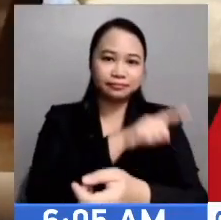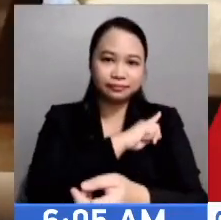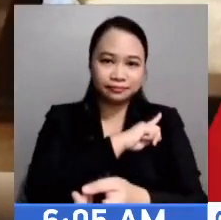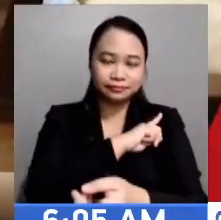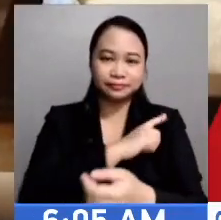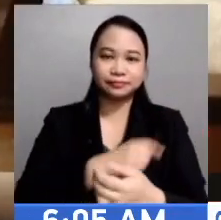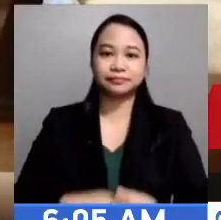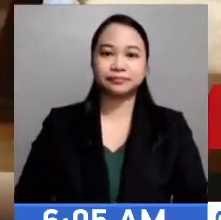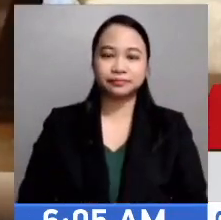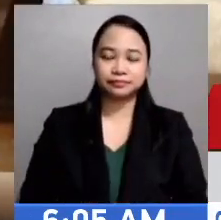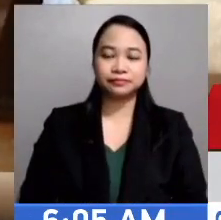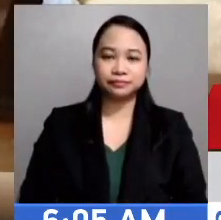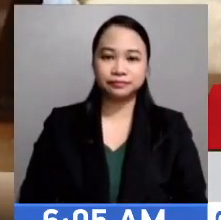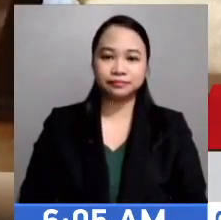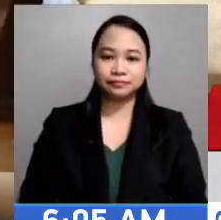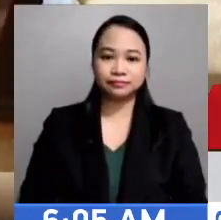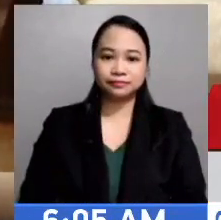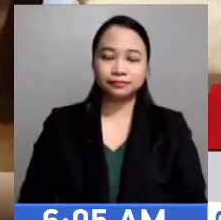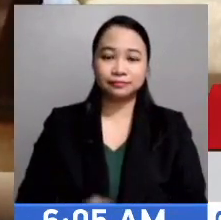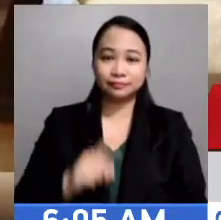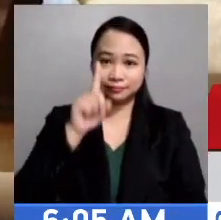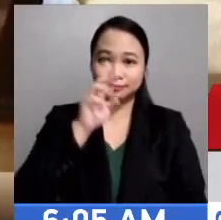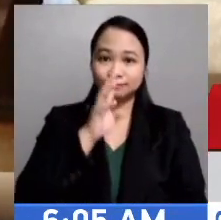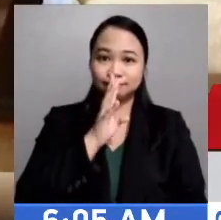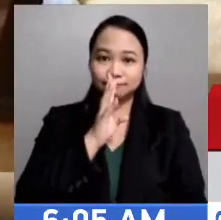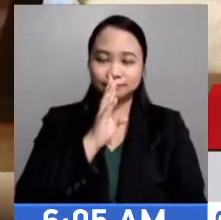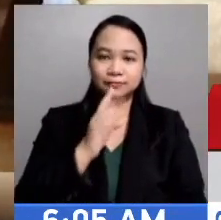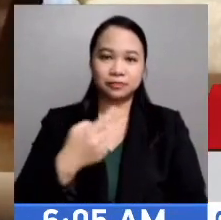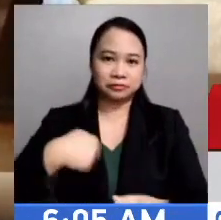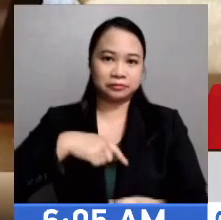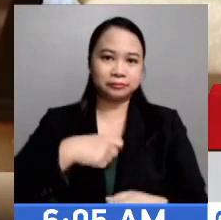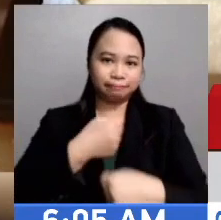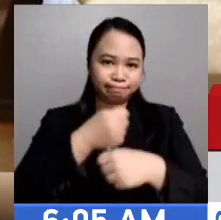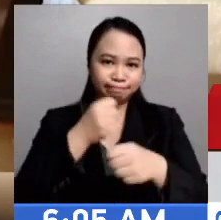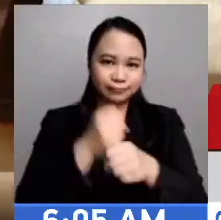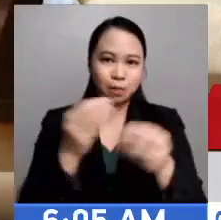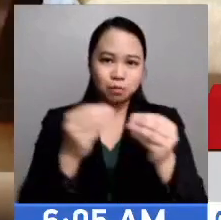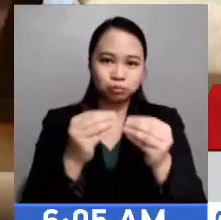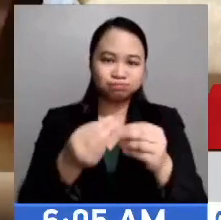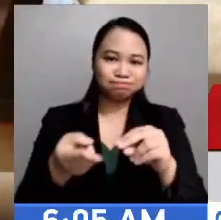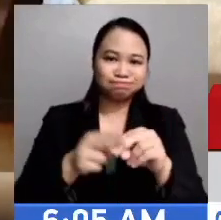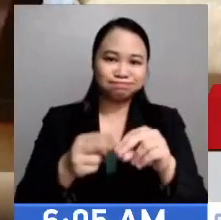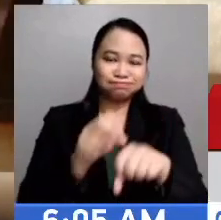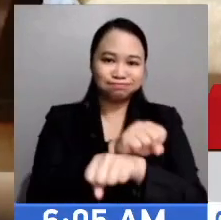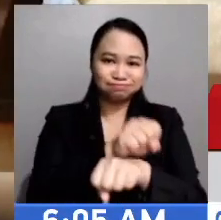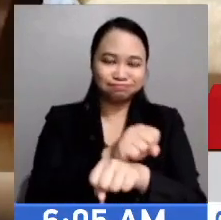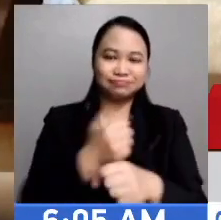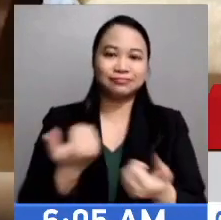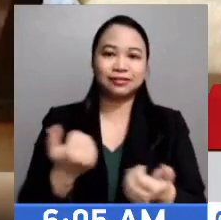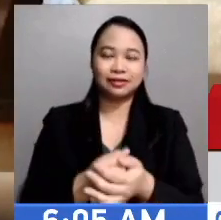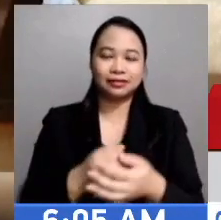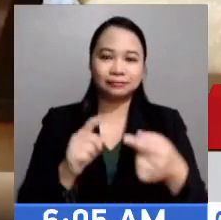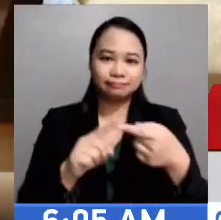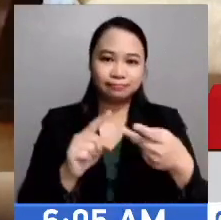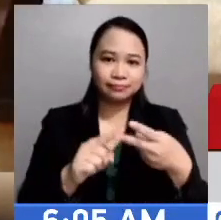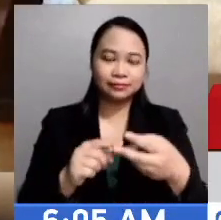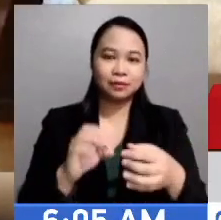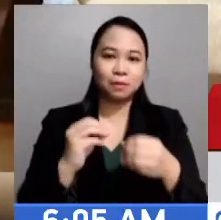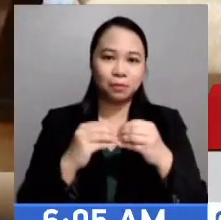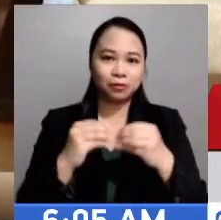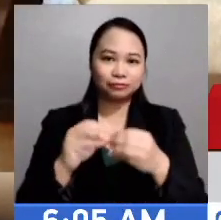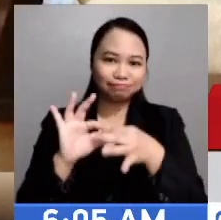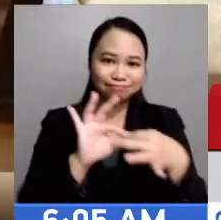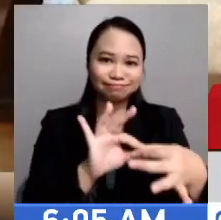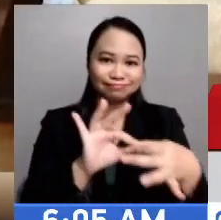Prosperity through the creation of jobs, the creation of industries, and the bilateral relationship we have to coordinate in that